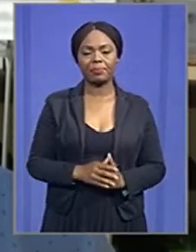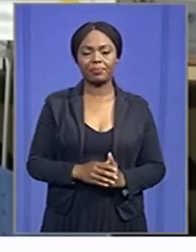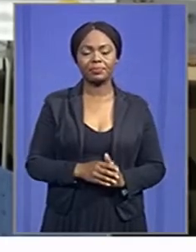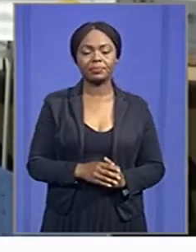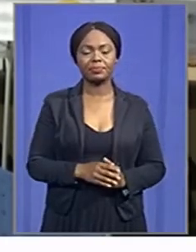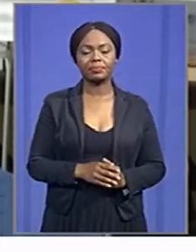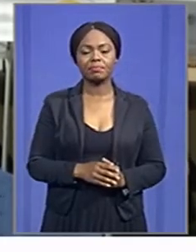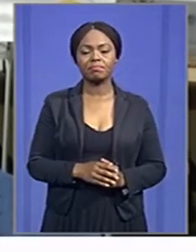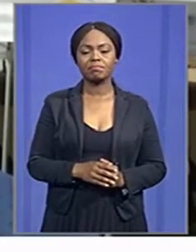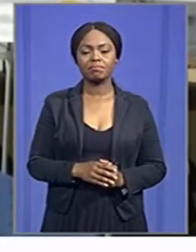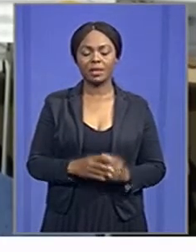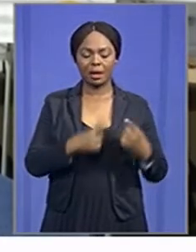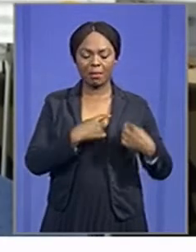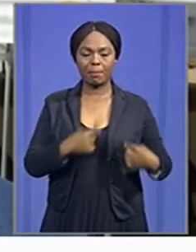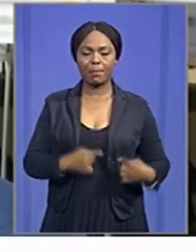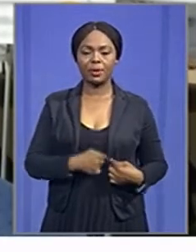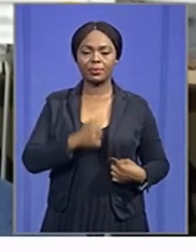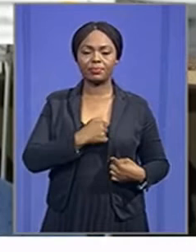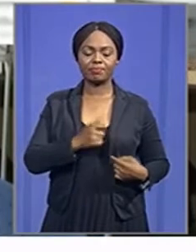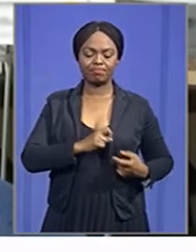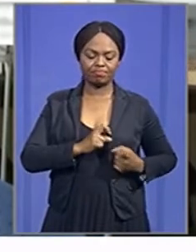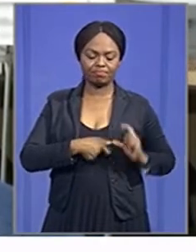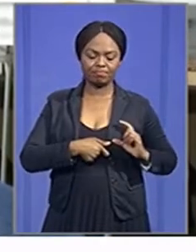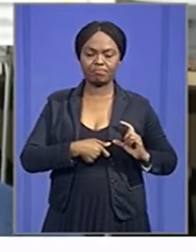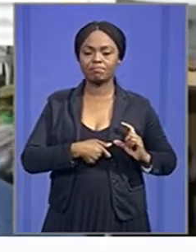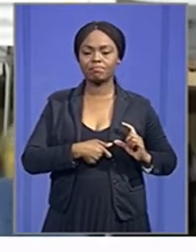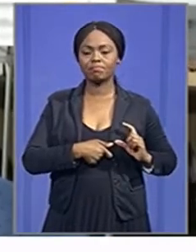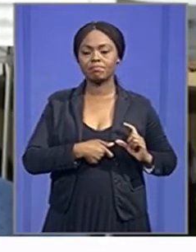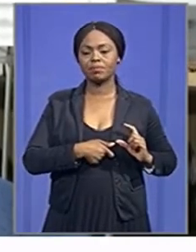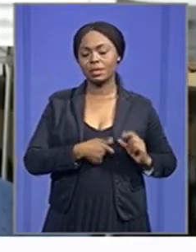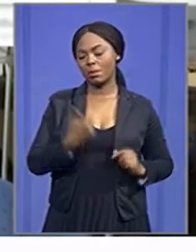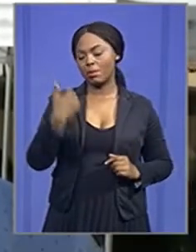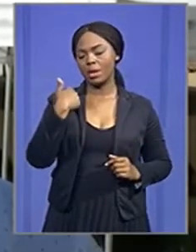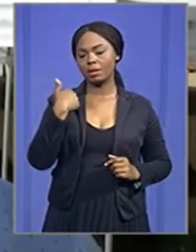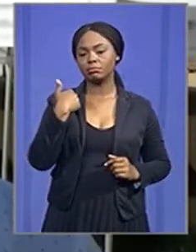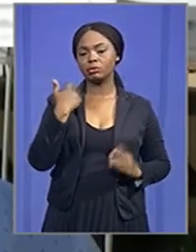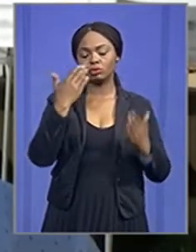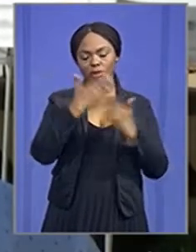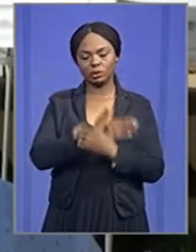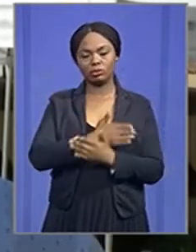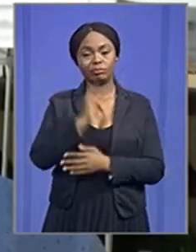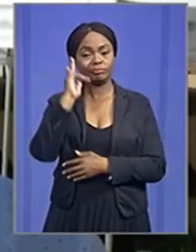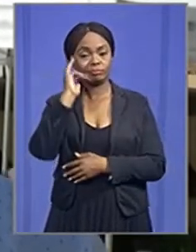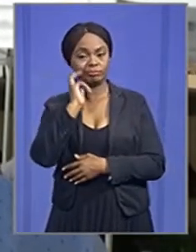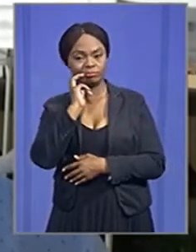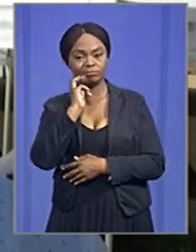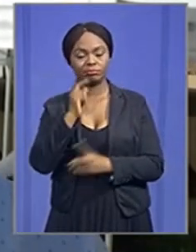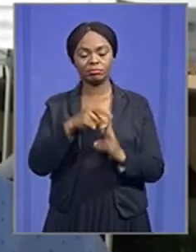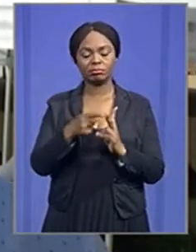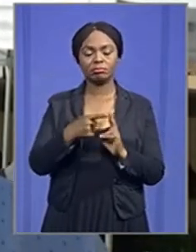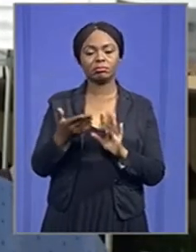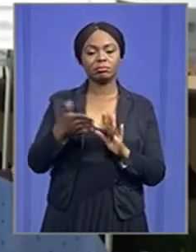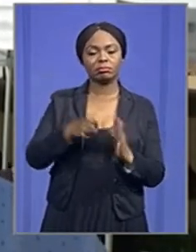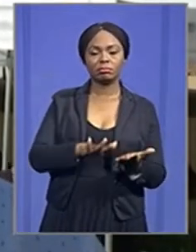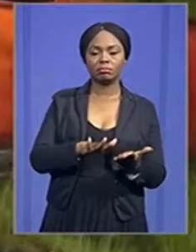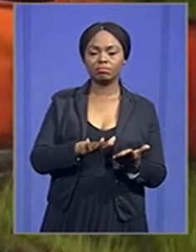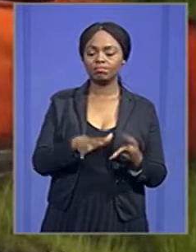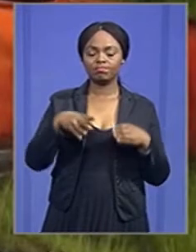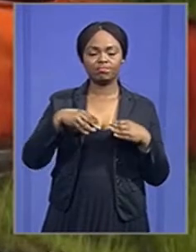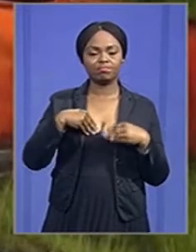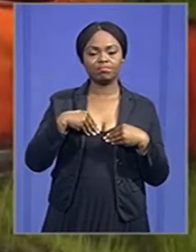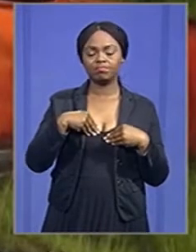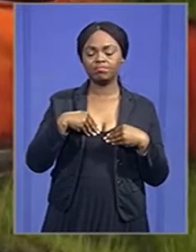go tlogela maabane bosigo ge re kwa dikalatše ga se re kgone go di tšea mara family